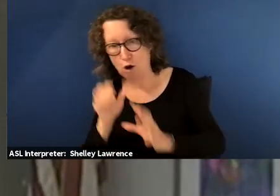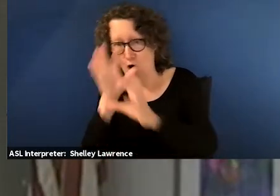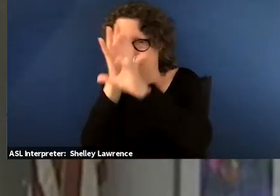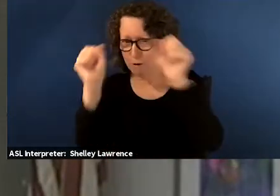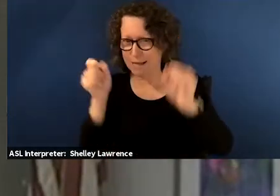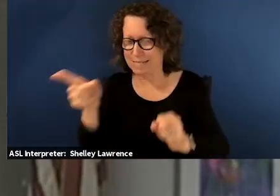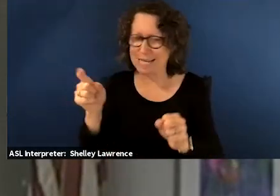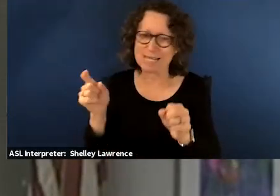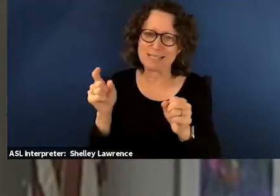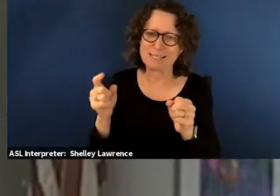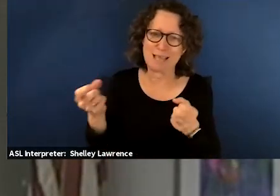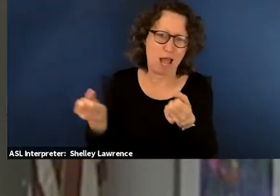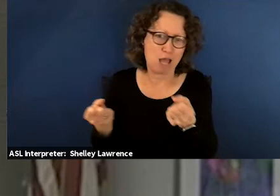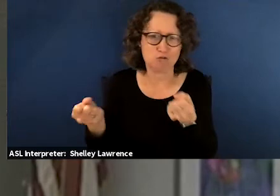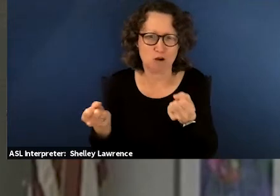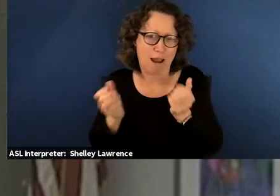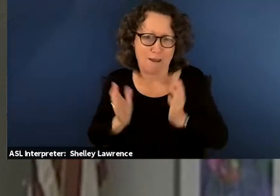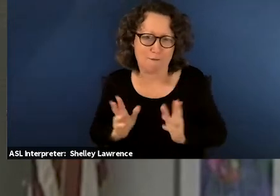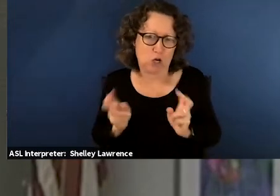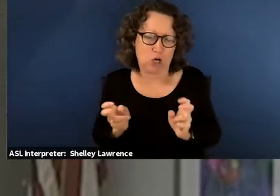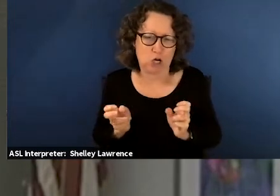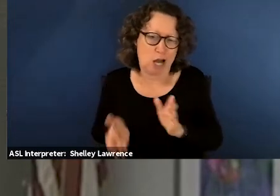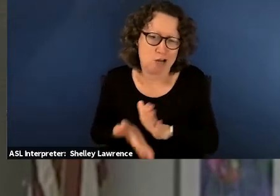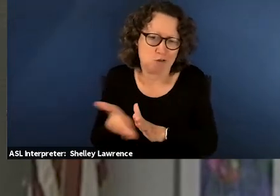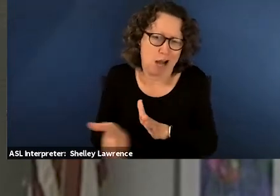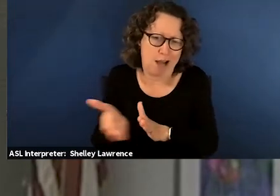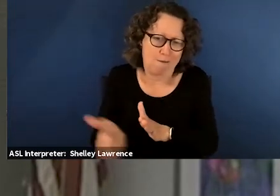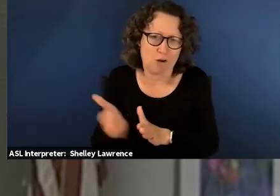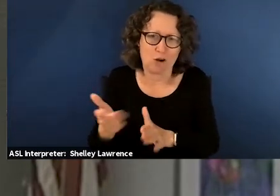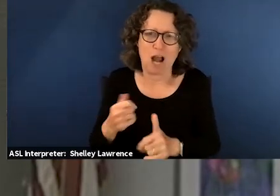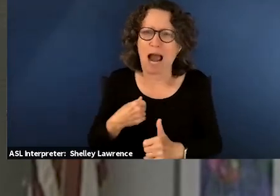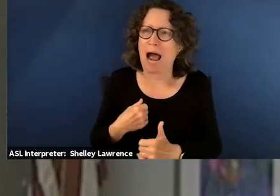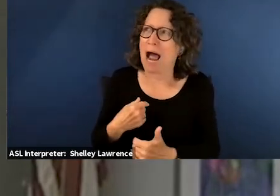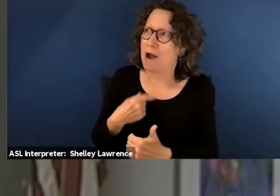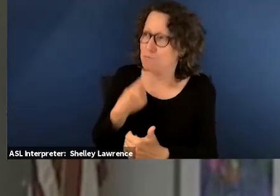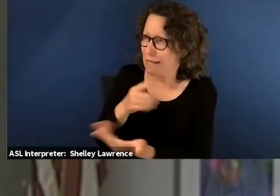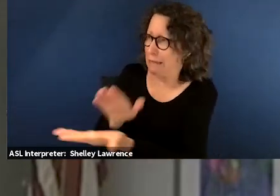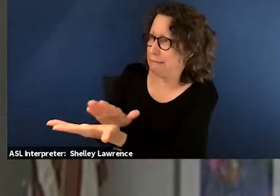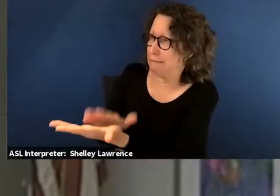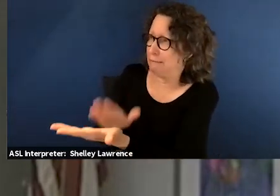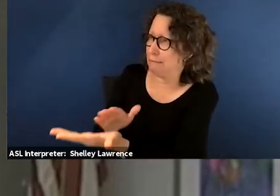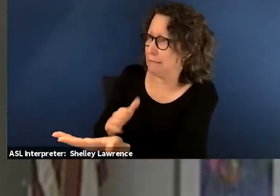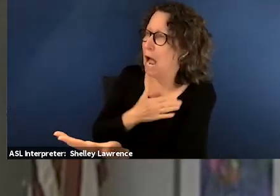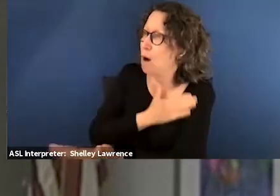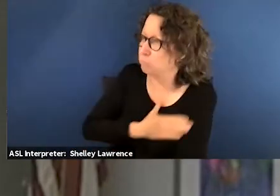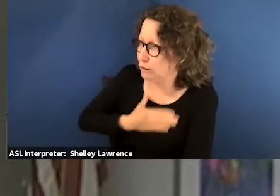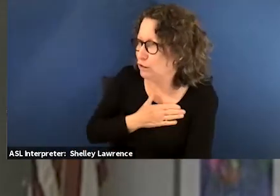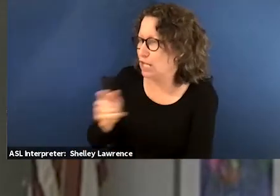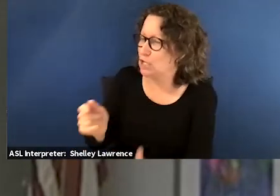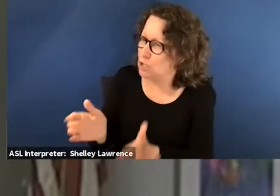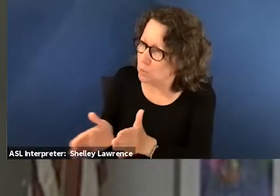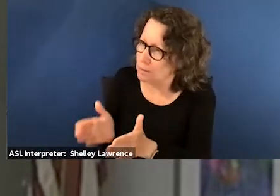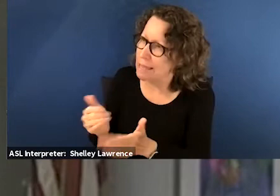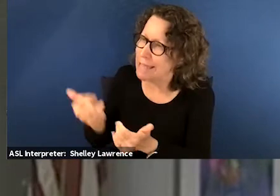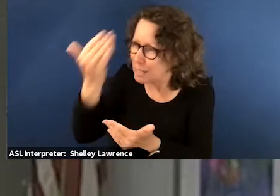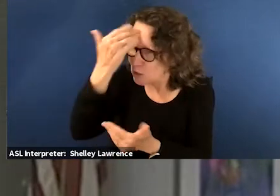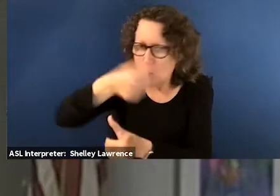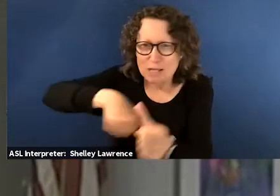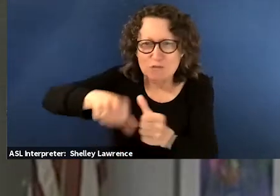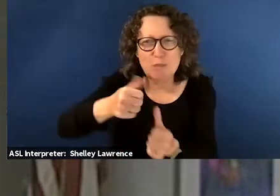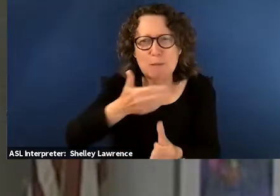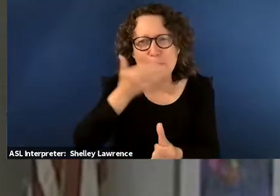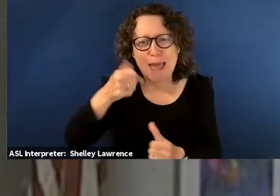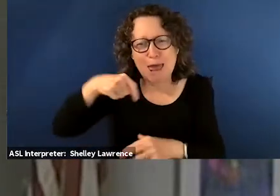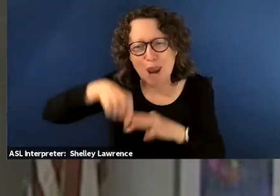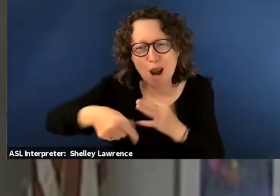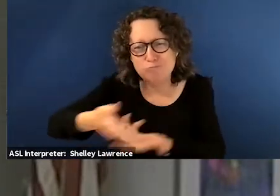is a driver. I say that with appreciation and love. So thank you. I just appreciated, you know, getting to know each other better. We're